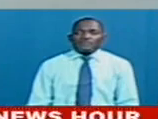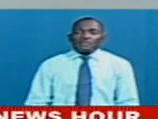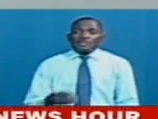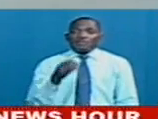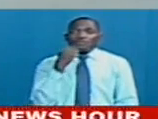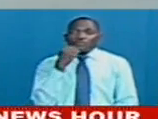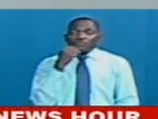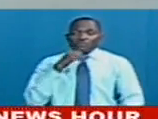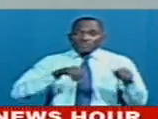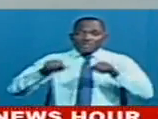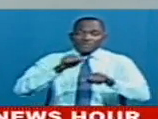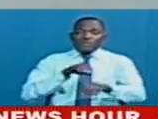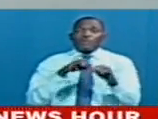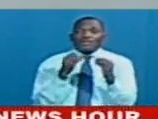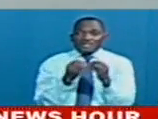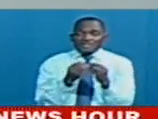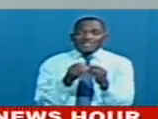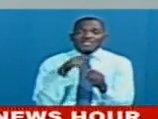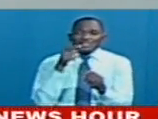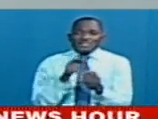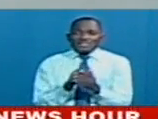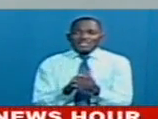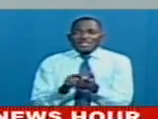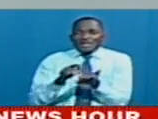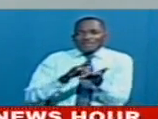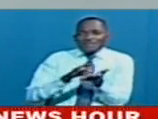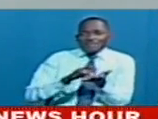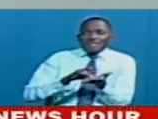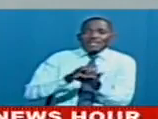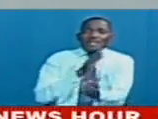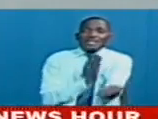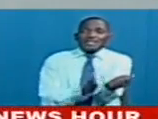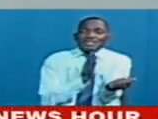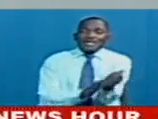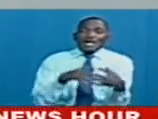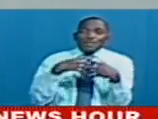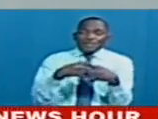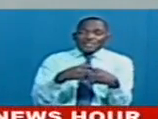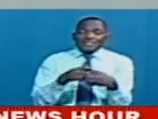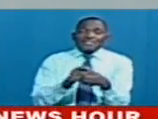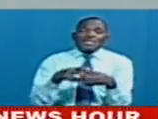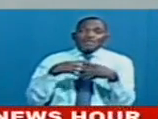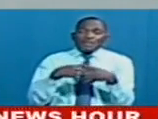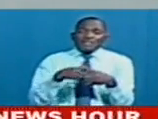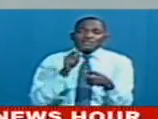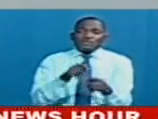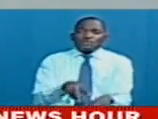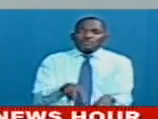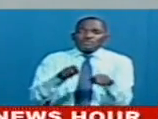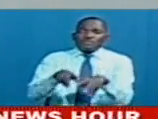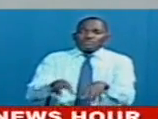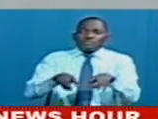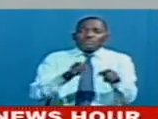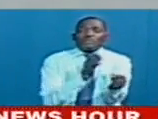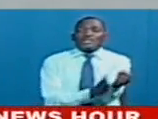The Food and Agriculture Organization has described a mechanical cassava harvester developed by the Kwame Nkrumah University of Science